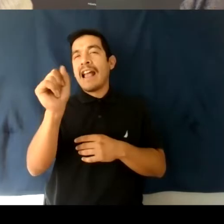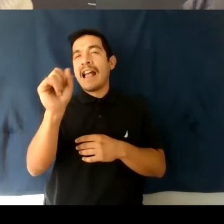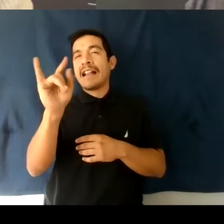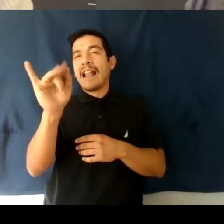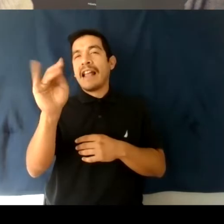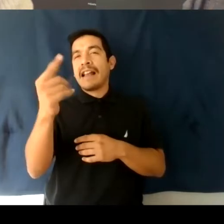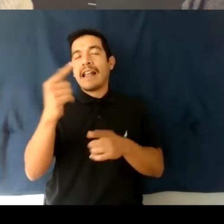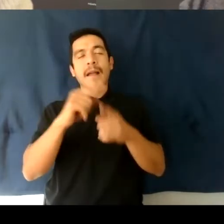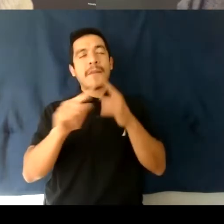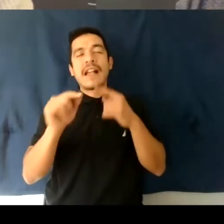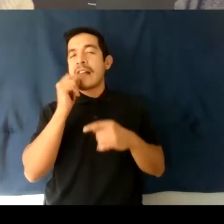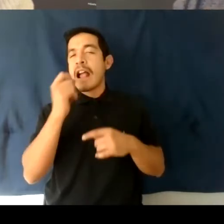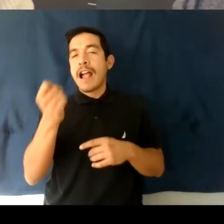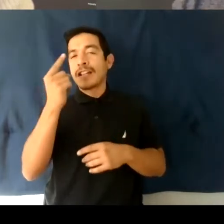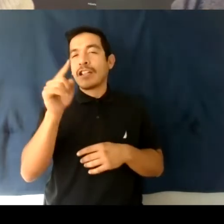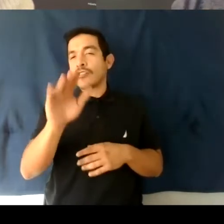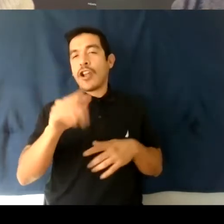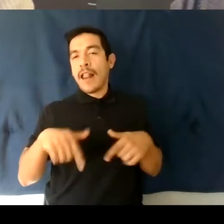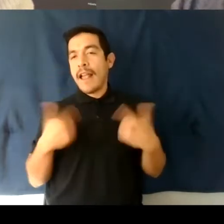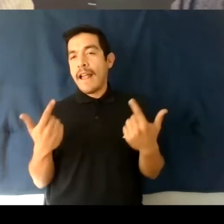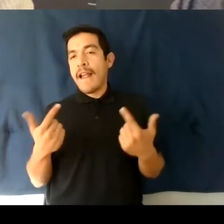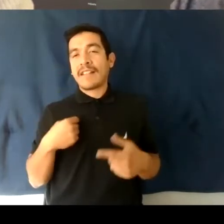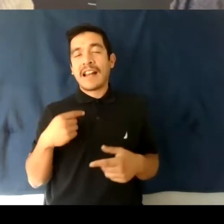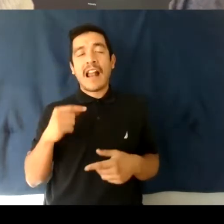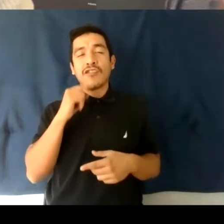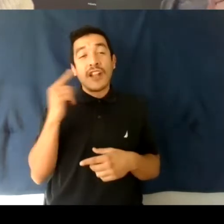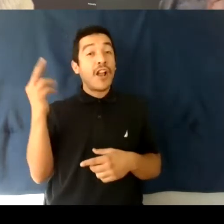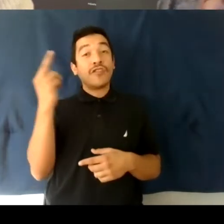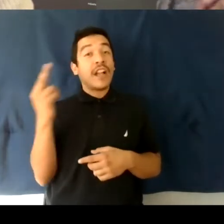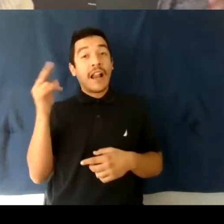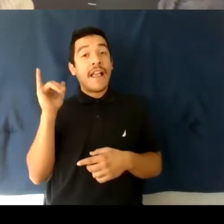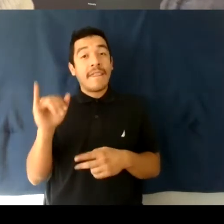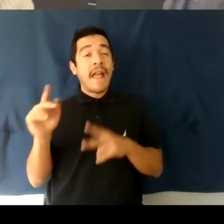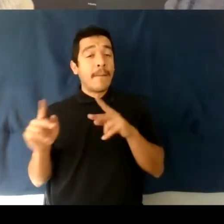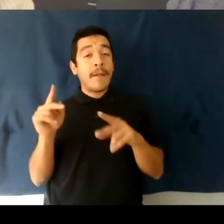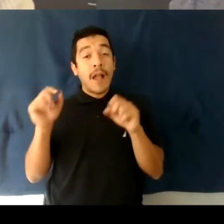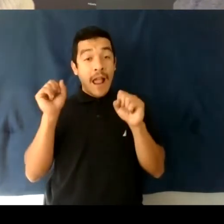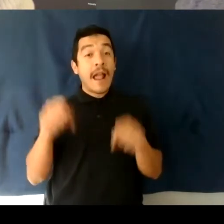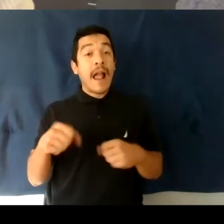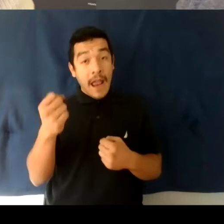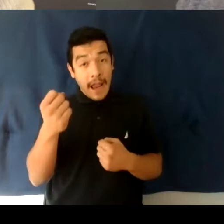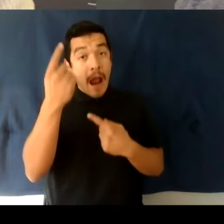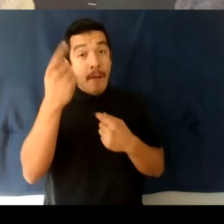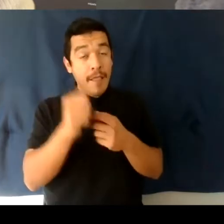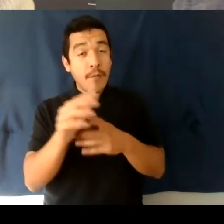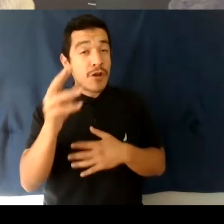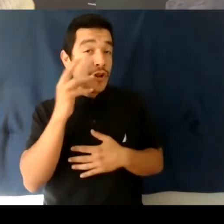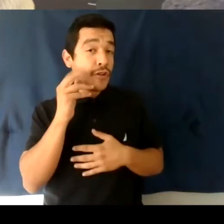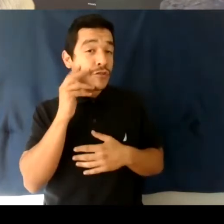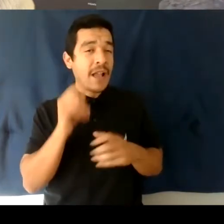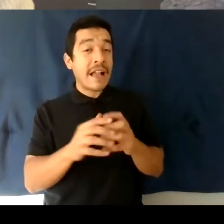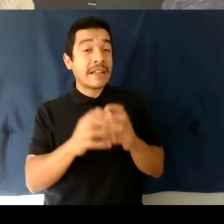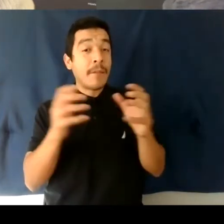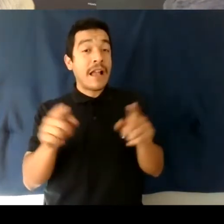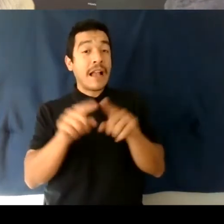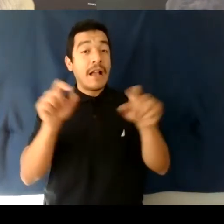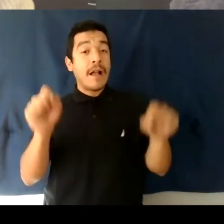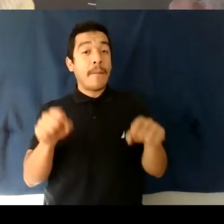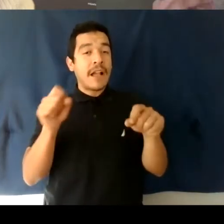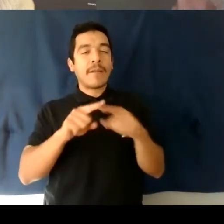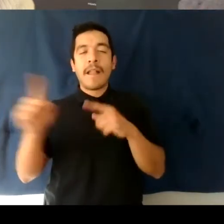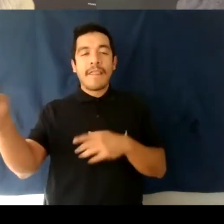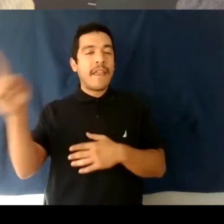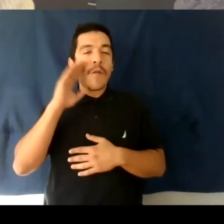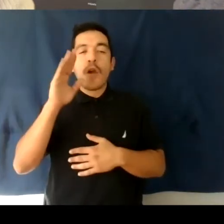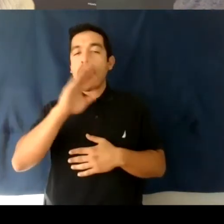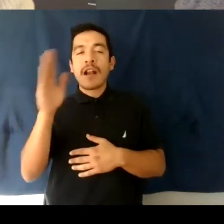And I think I've come to really realize that, like, people can empathize with your experience as much as possible, but they will